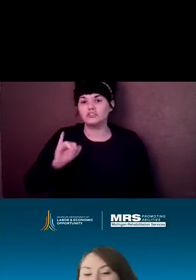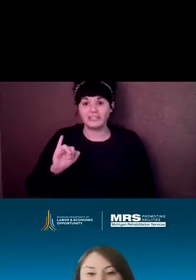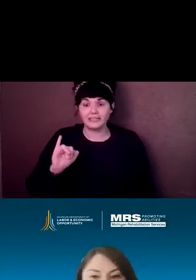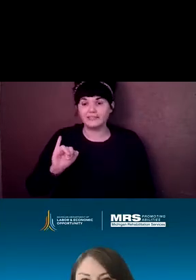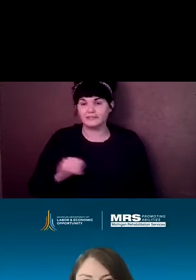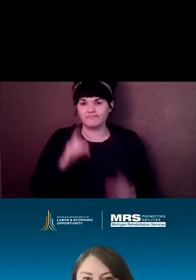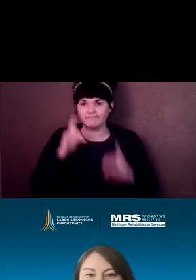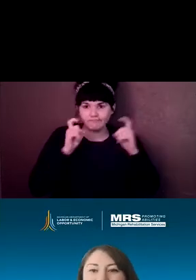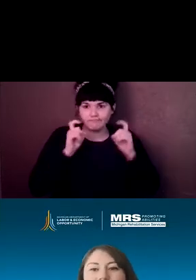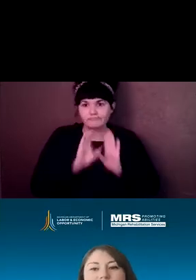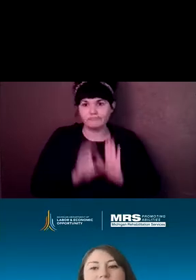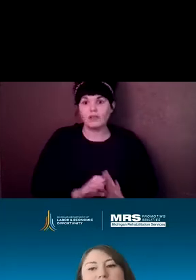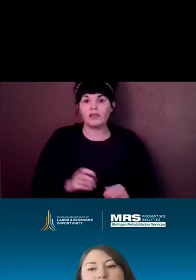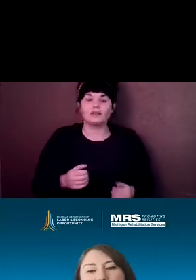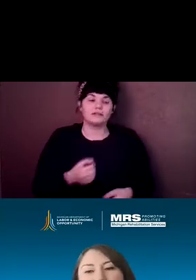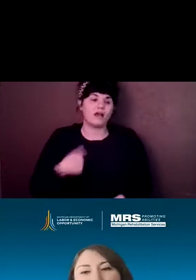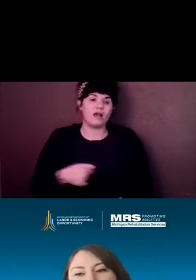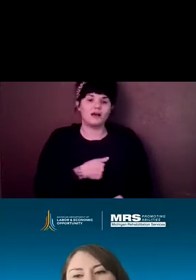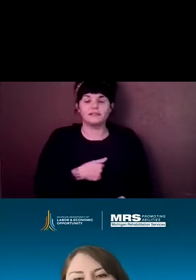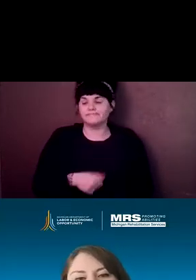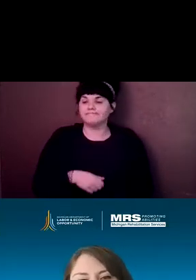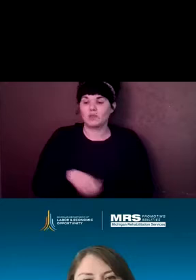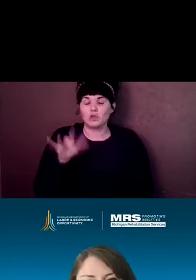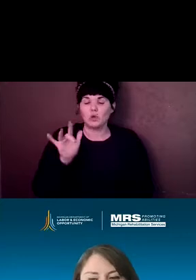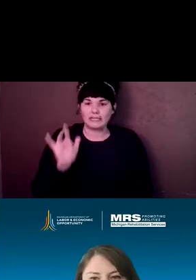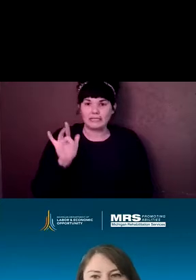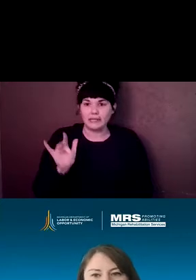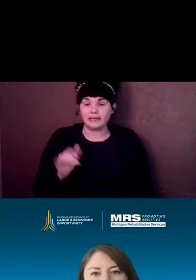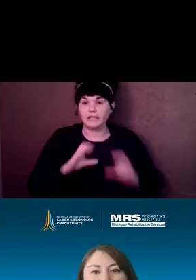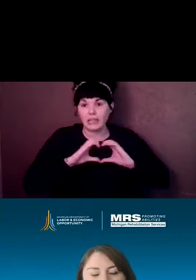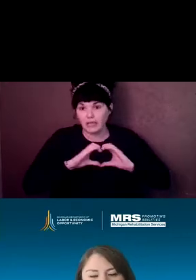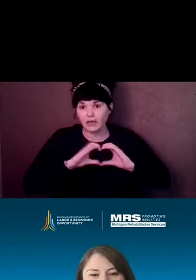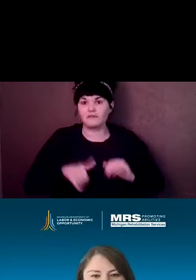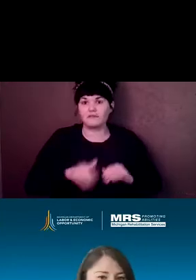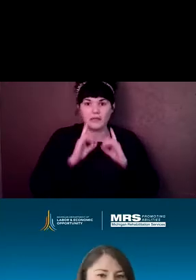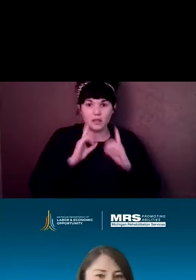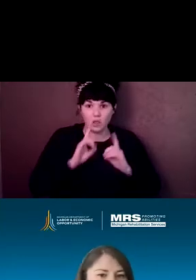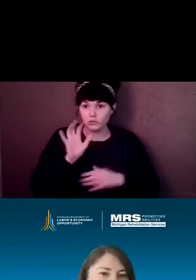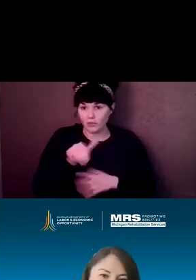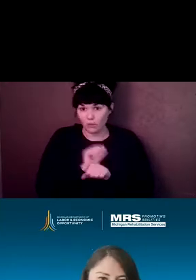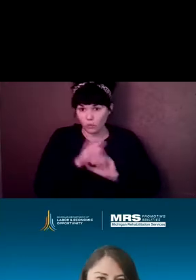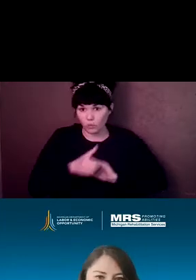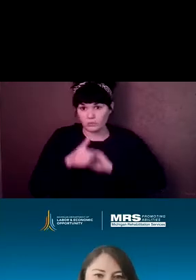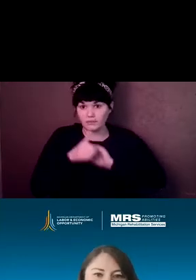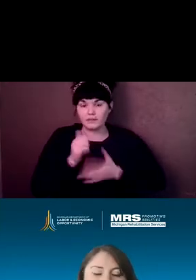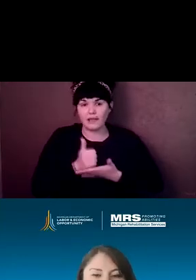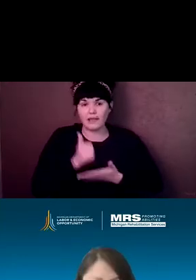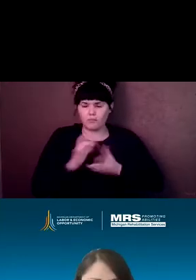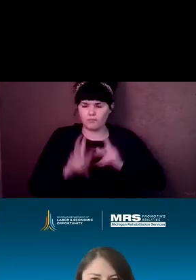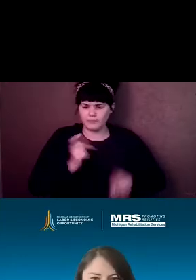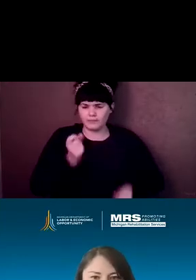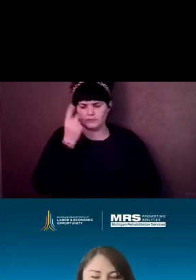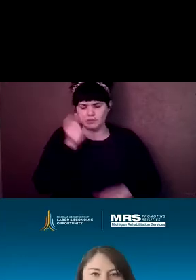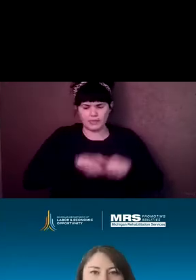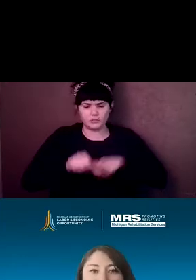people's dialogue, right? So that working together has helped individuals better understand each other and